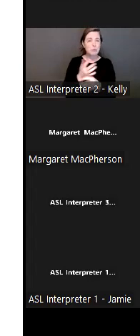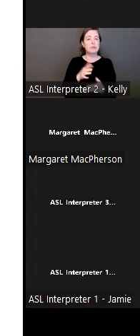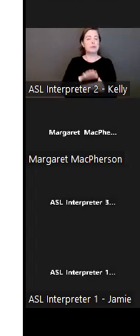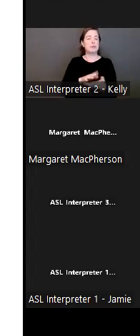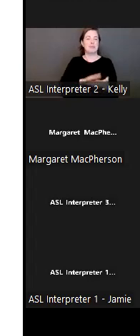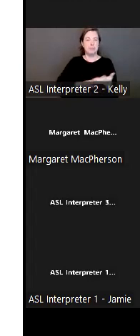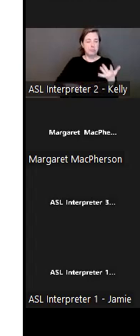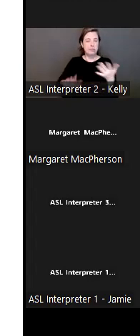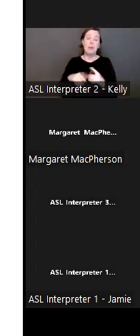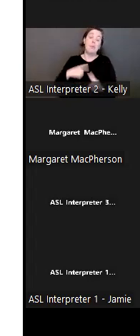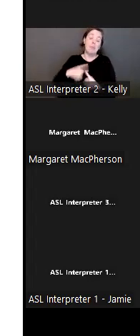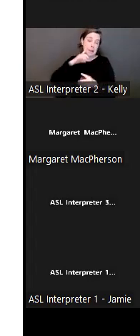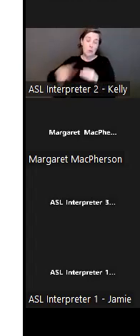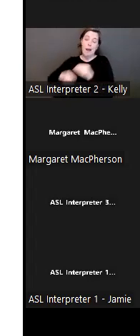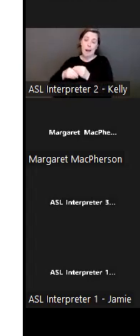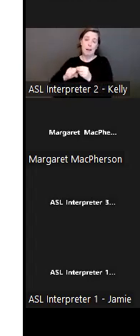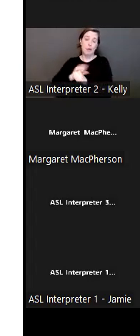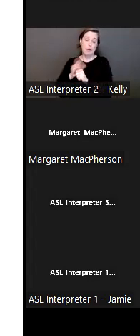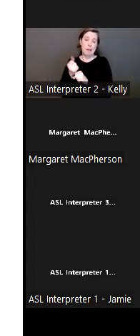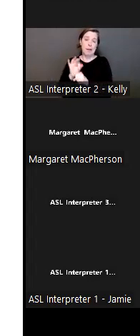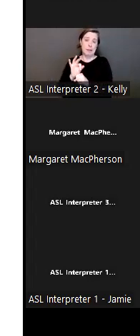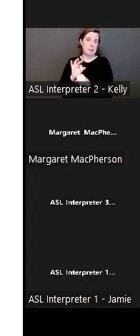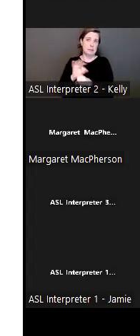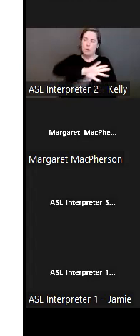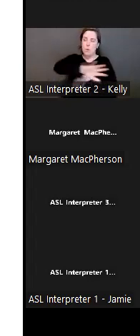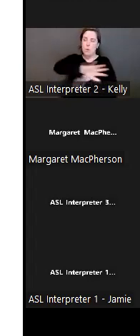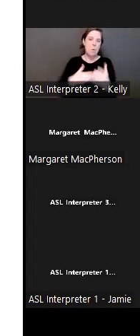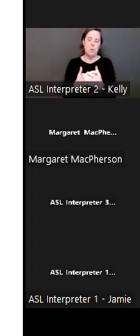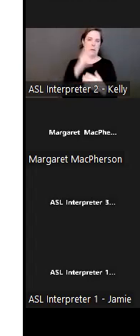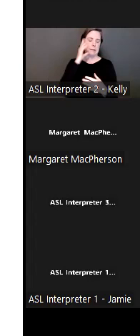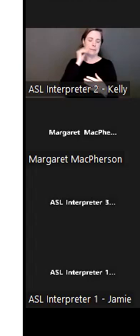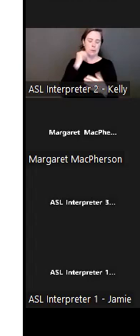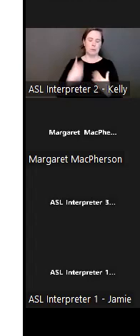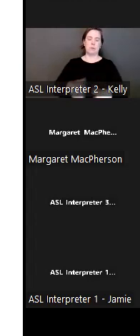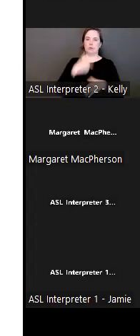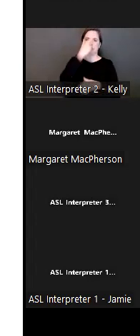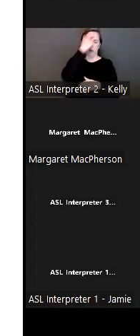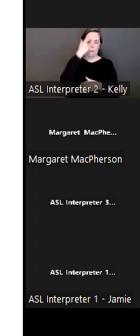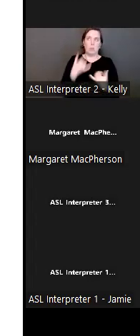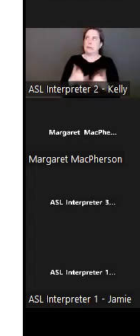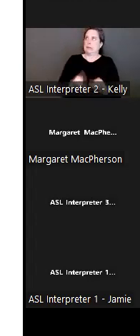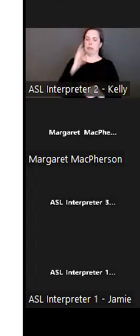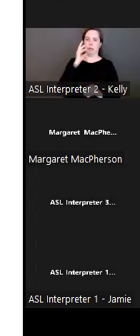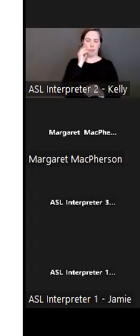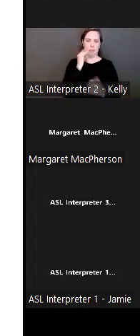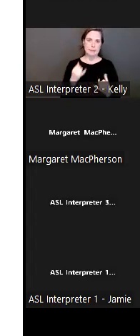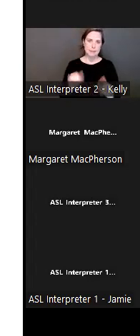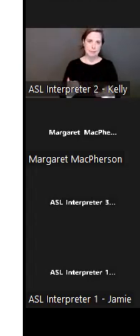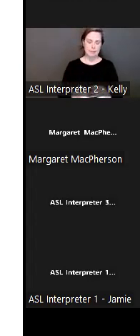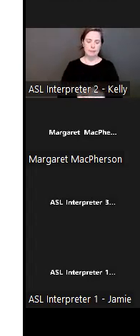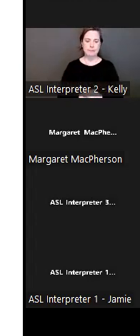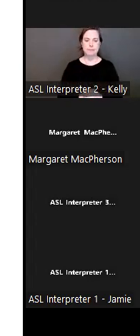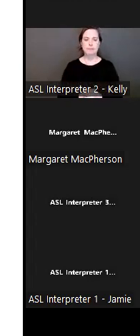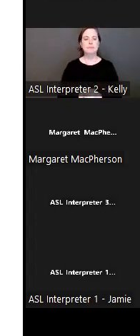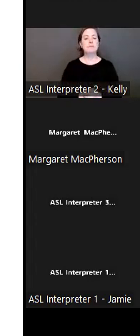add COVID-19 as a collective traumatic experience that we're all still living through. So a key point on this slide is that